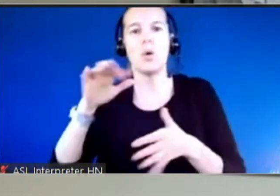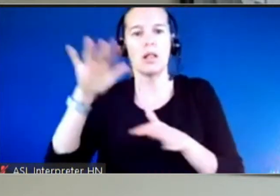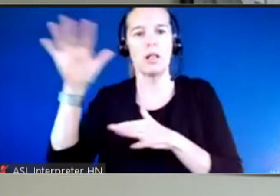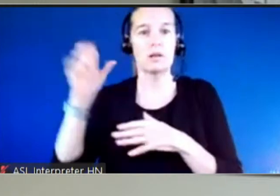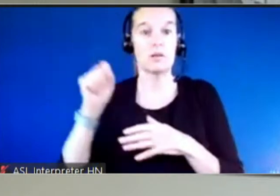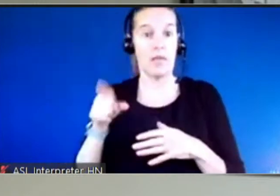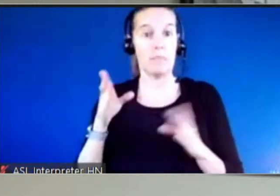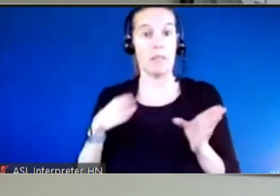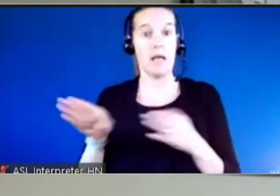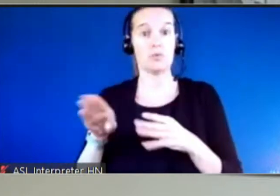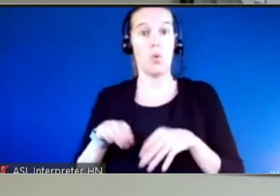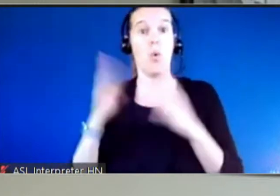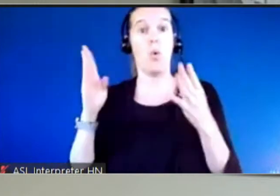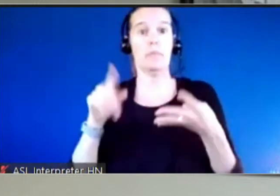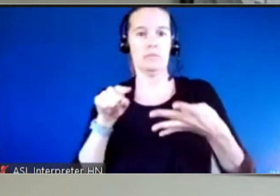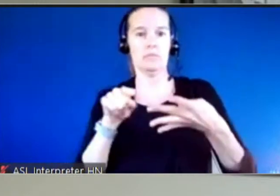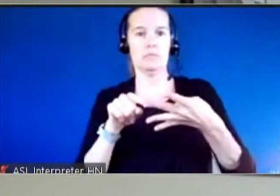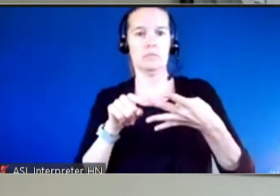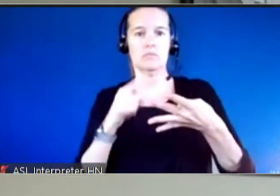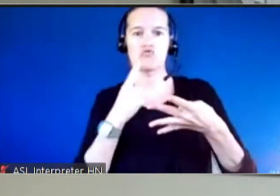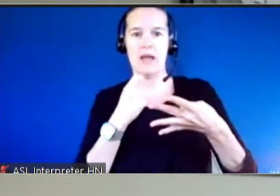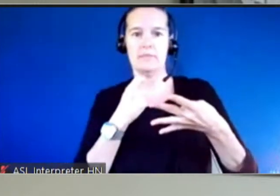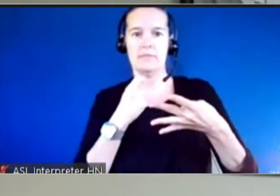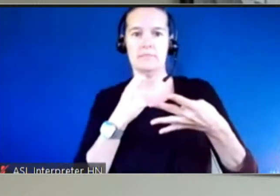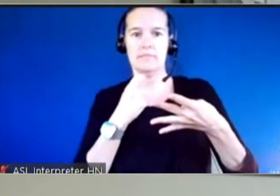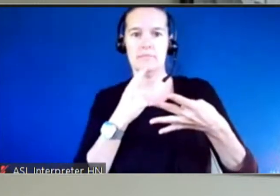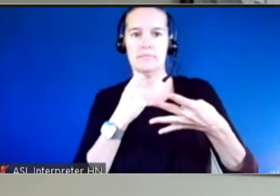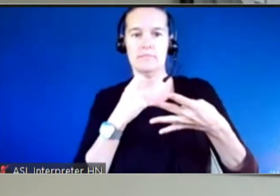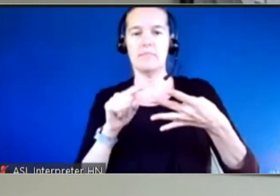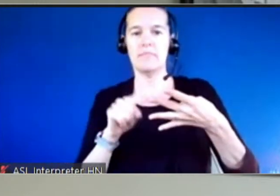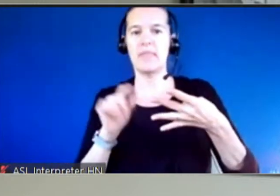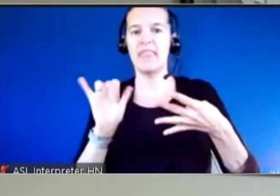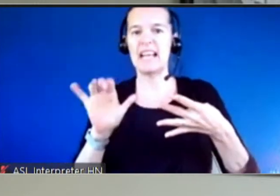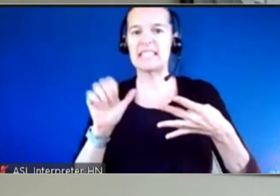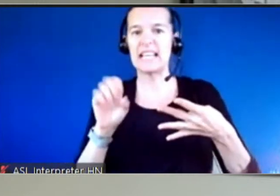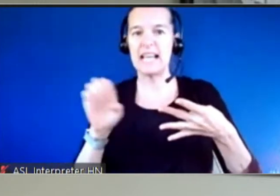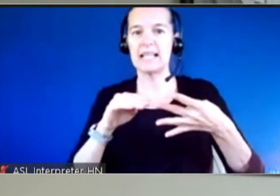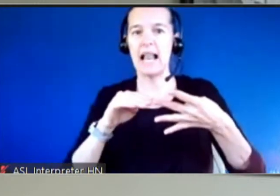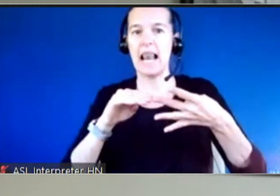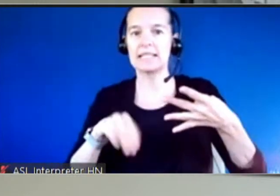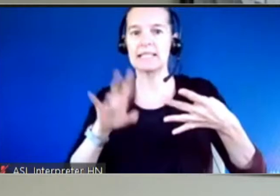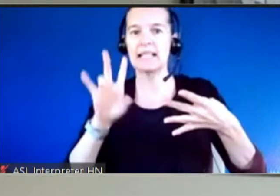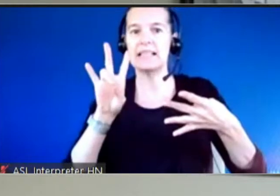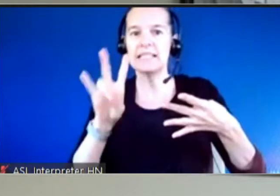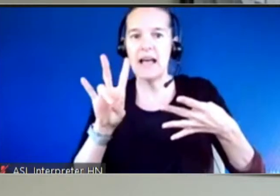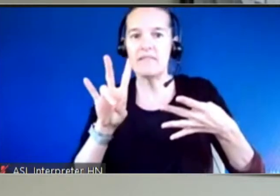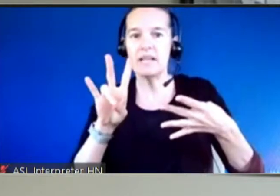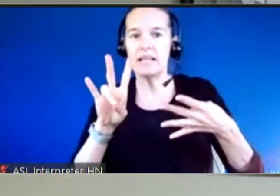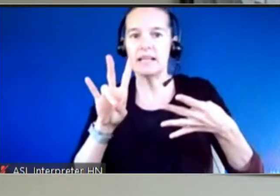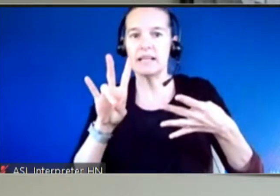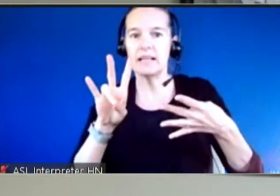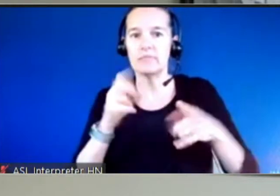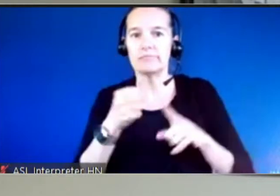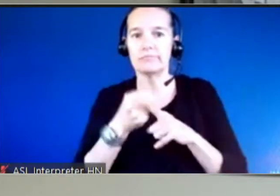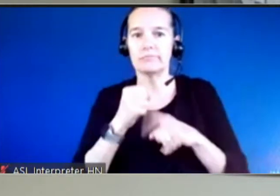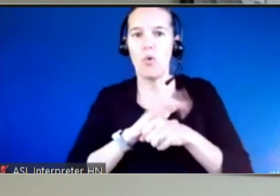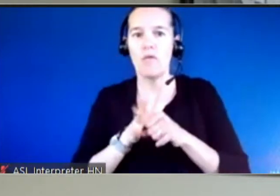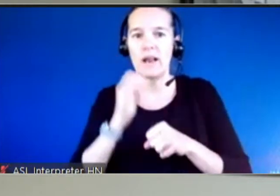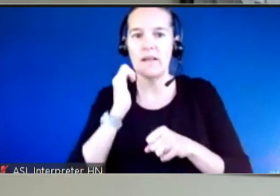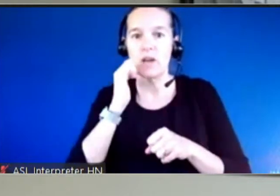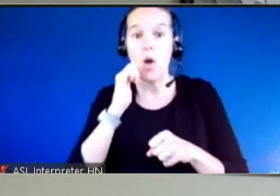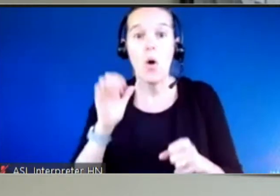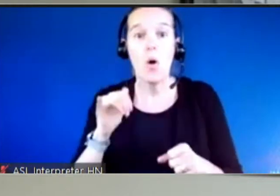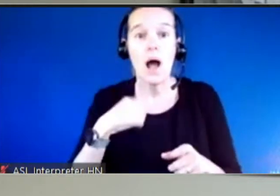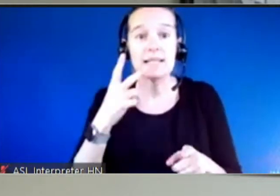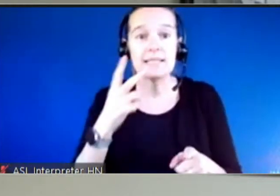which is when our case rate will be down to less than 7 cases per day. I see Becky is on. Are you able to pick